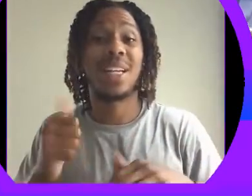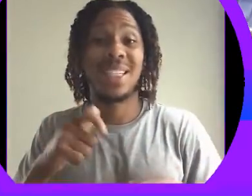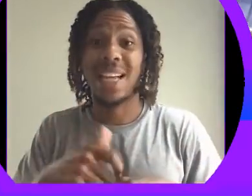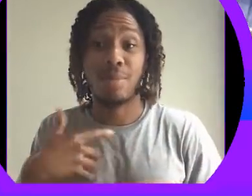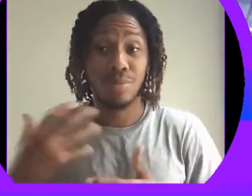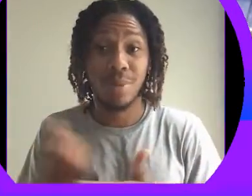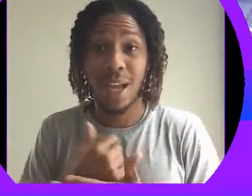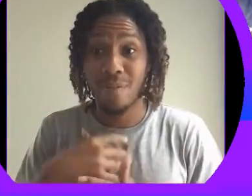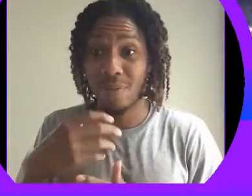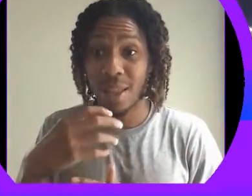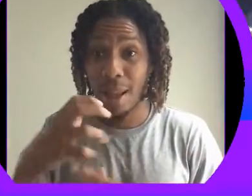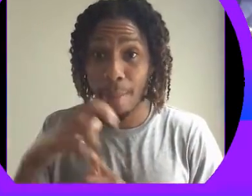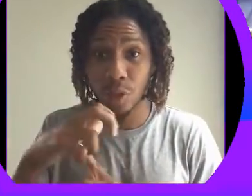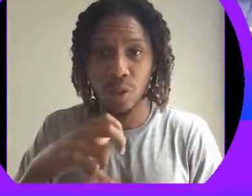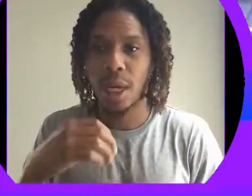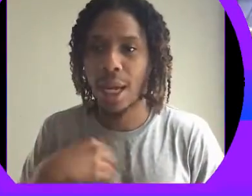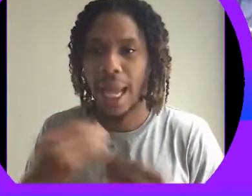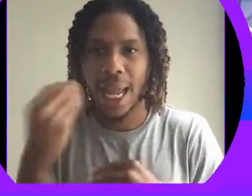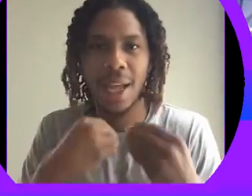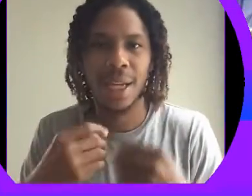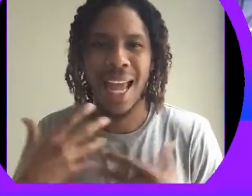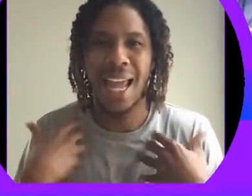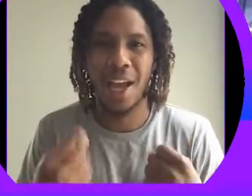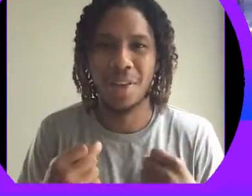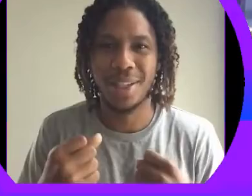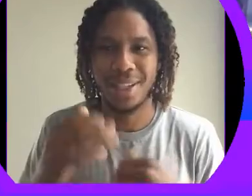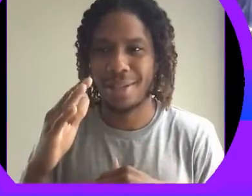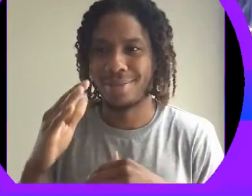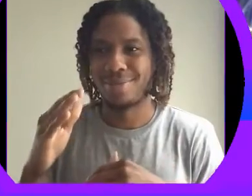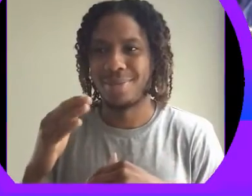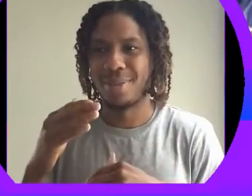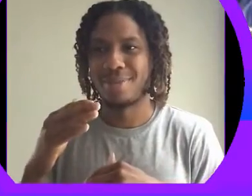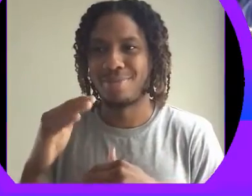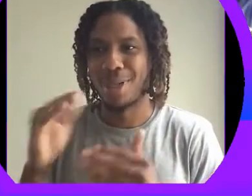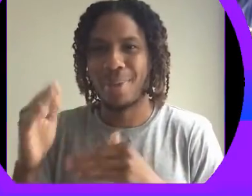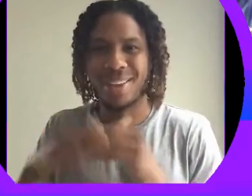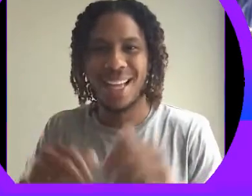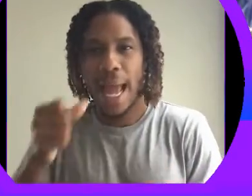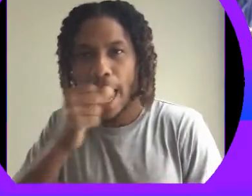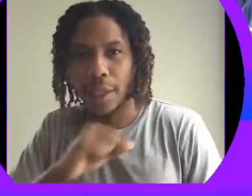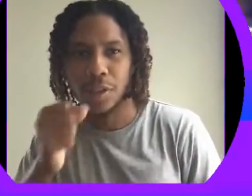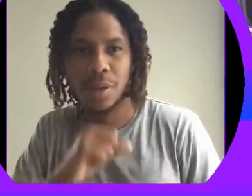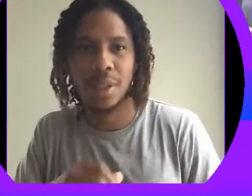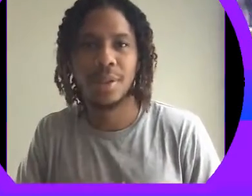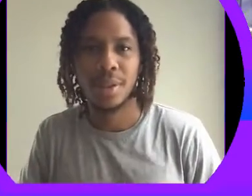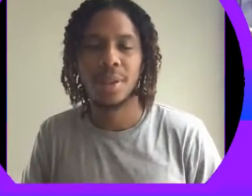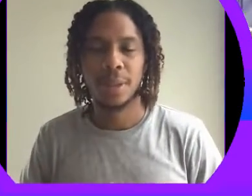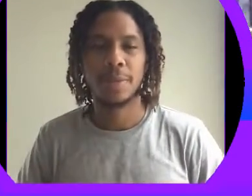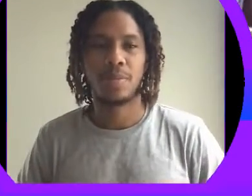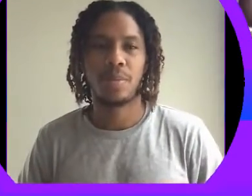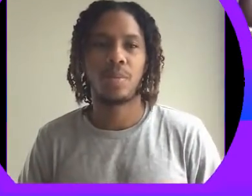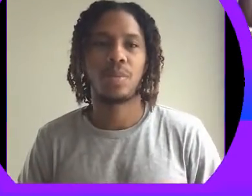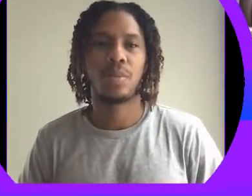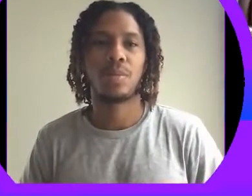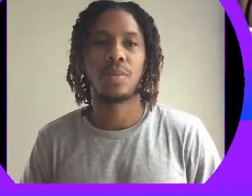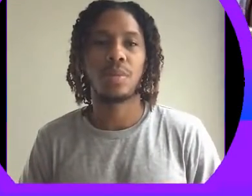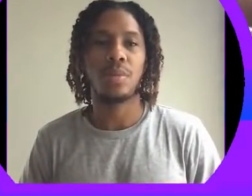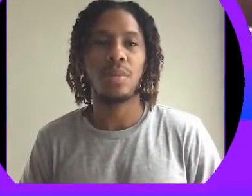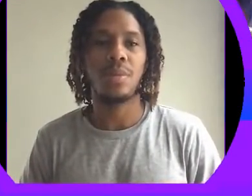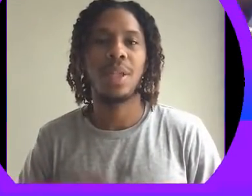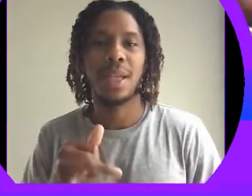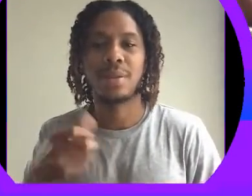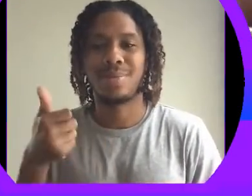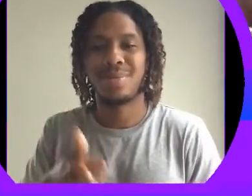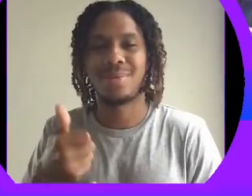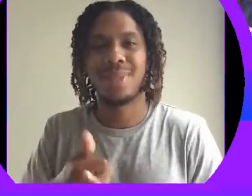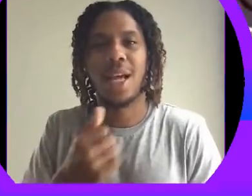house. And that's healthy for me rather than ice cream, which just masks my anxiety rather than actually help me. And